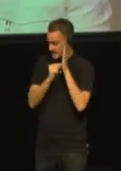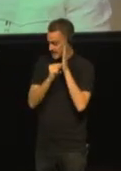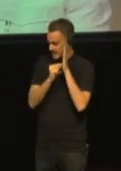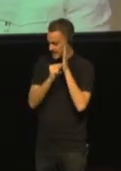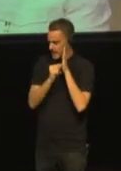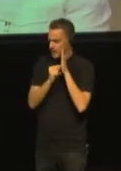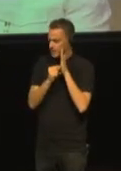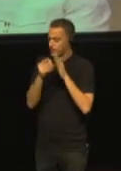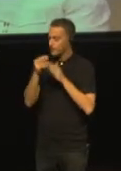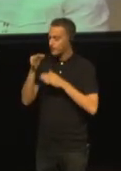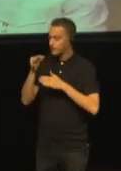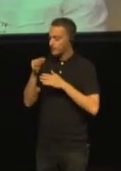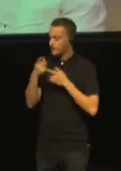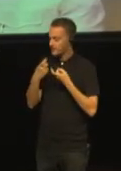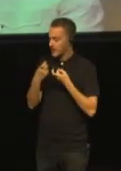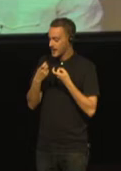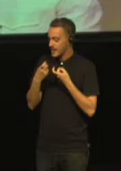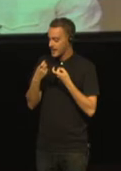services.